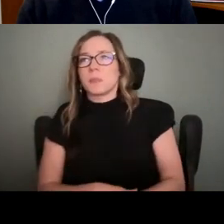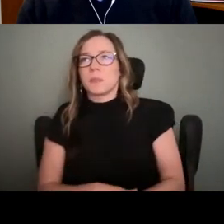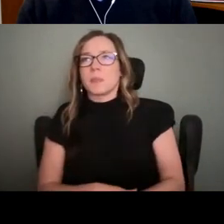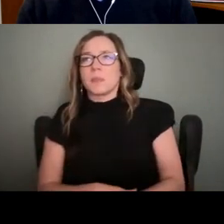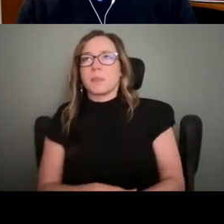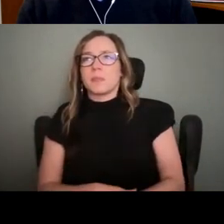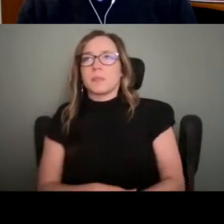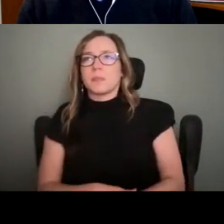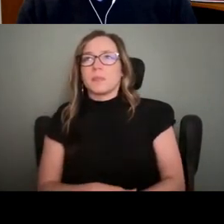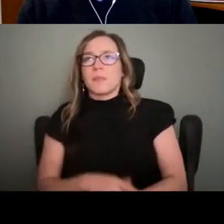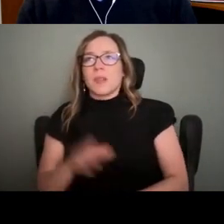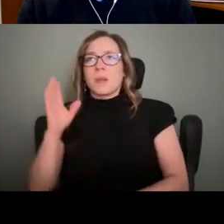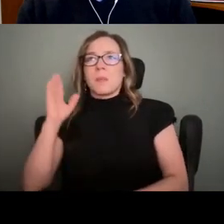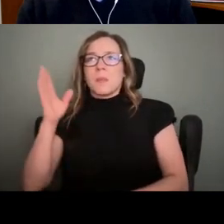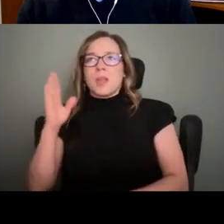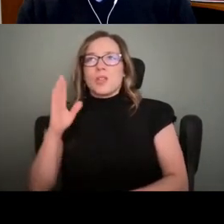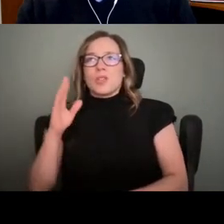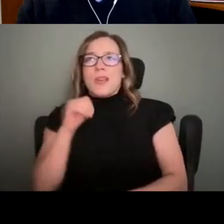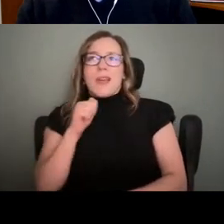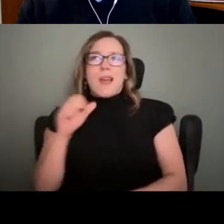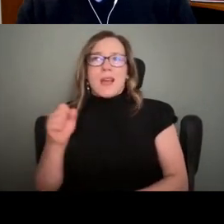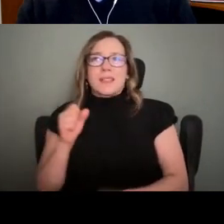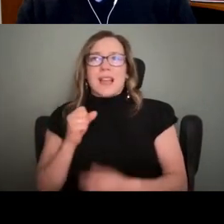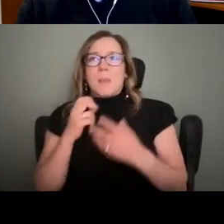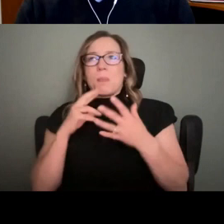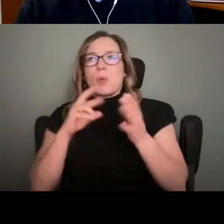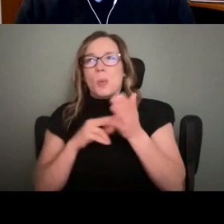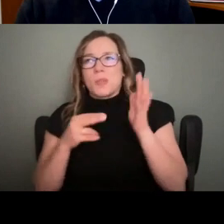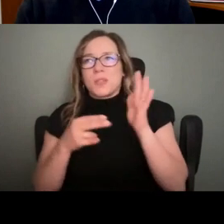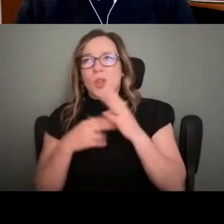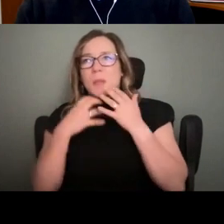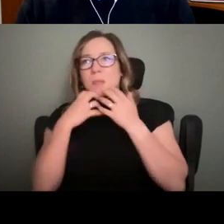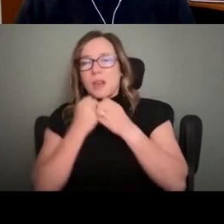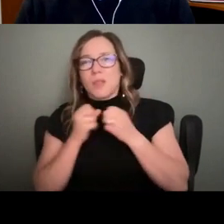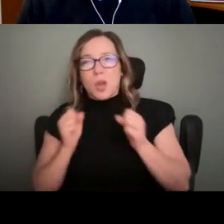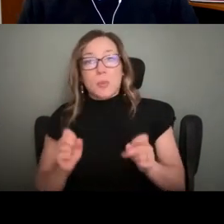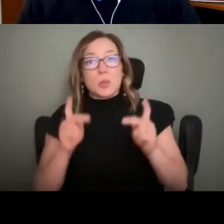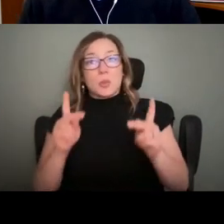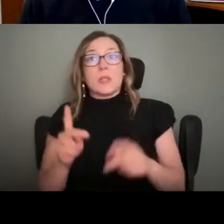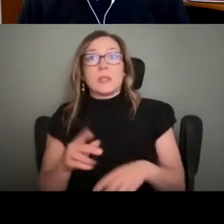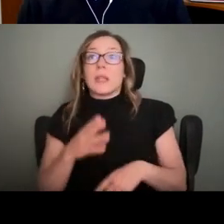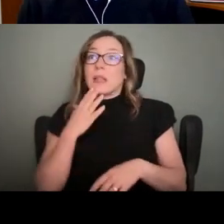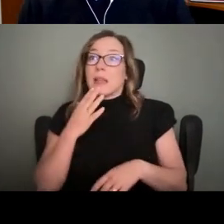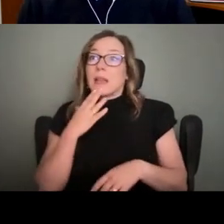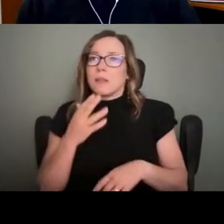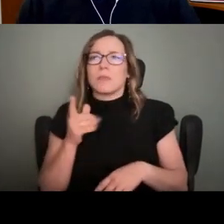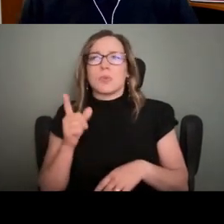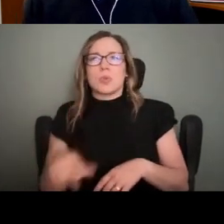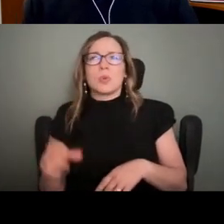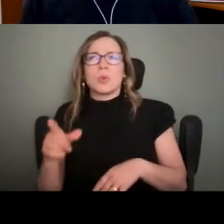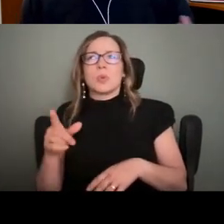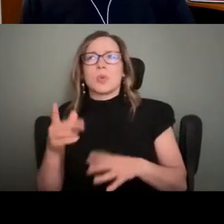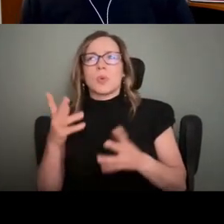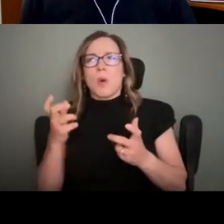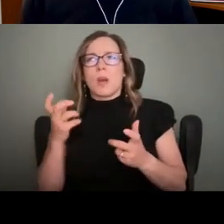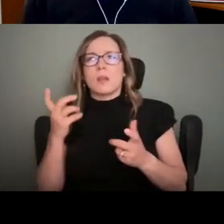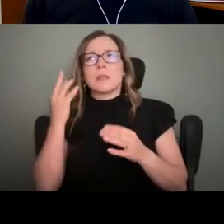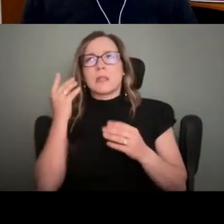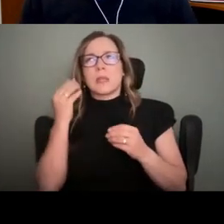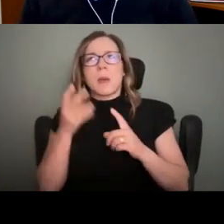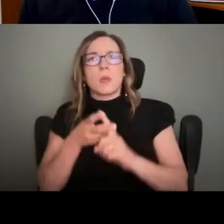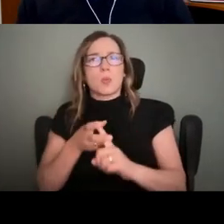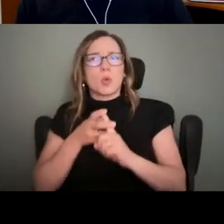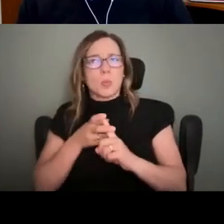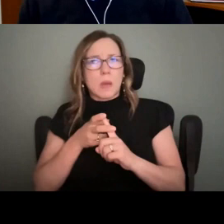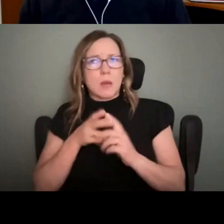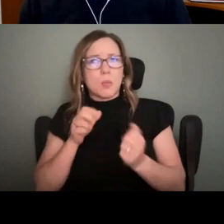Pitches purposeful and meaningful opportunities. So some great ideas there. Thank you. Again, I think you want to think about the recruitment tactics